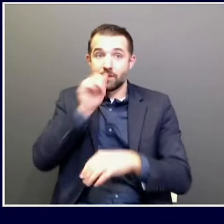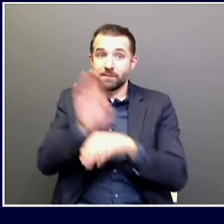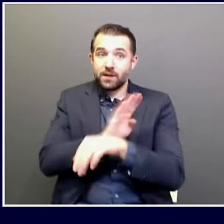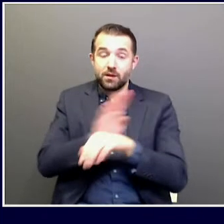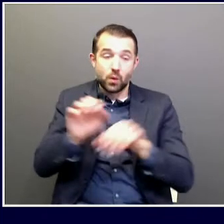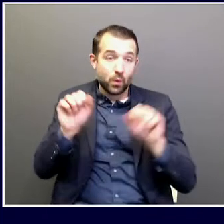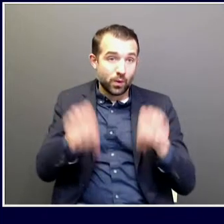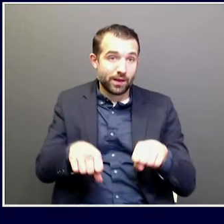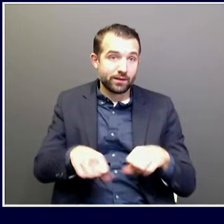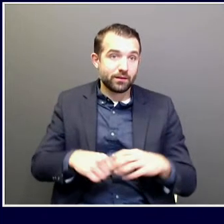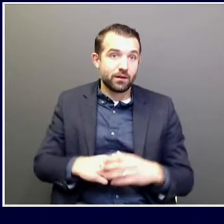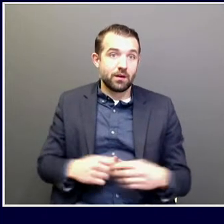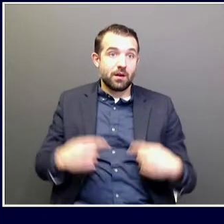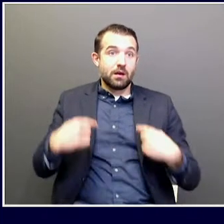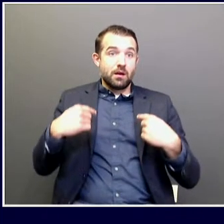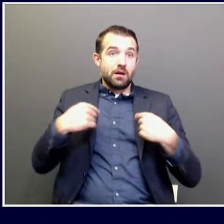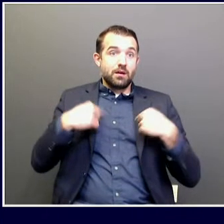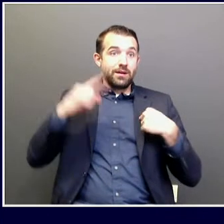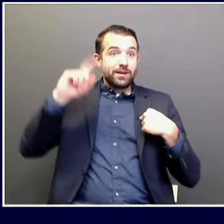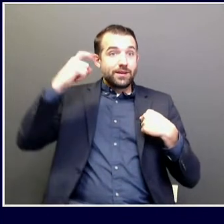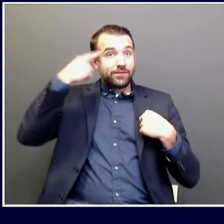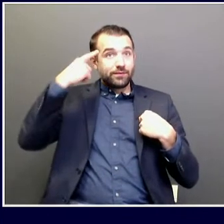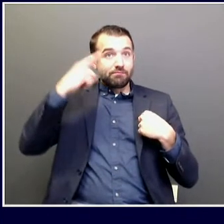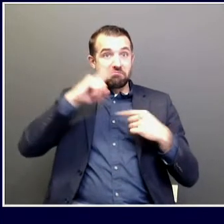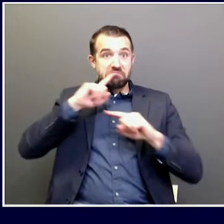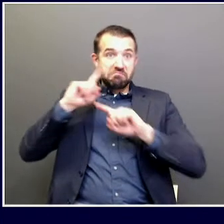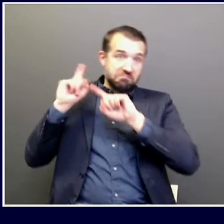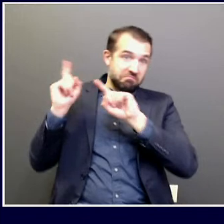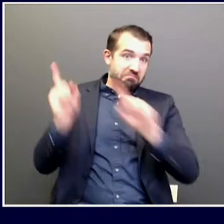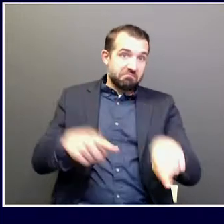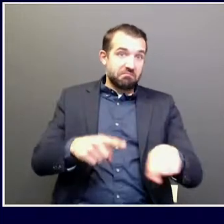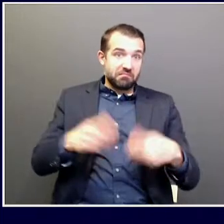I'm not about to impose a restriction of that sort.